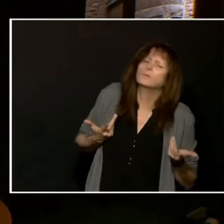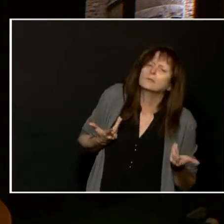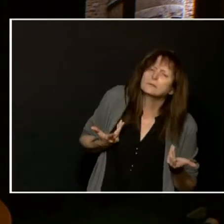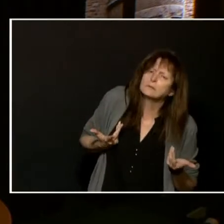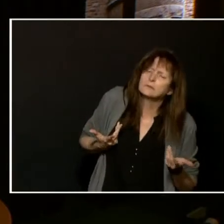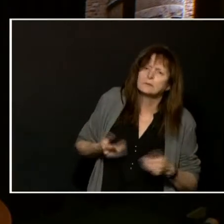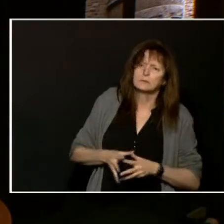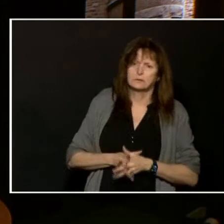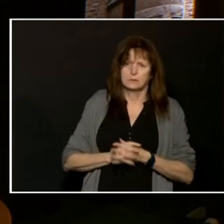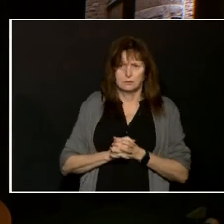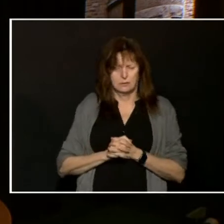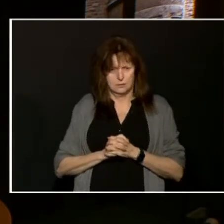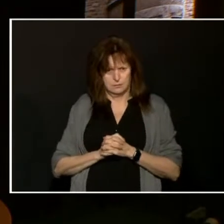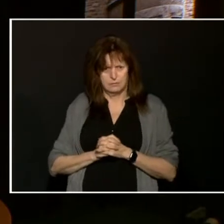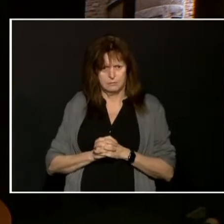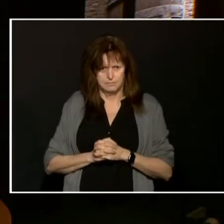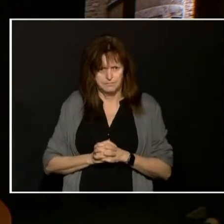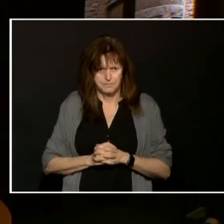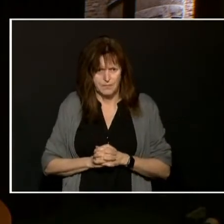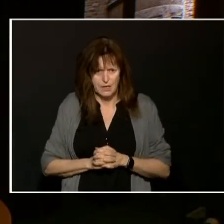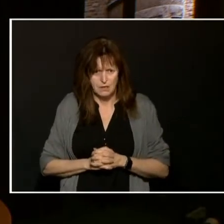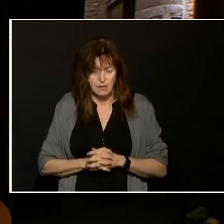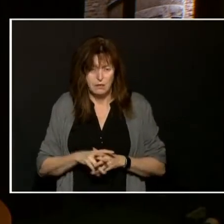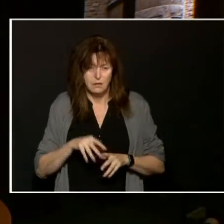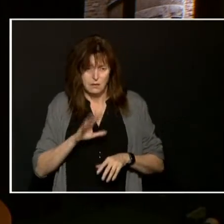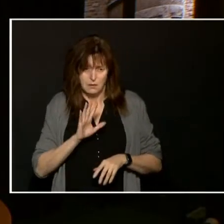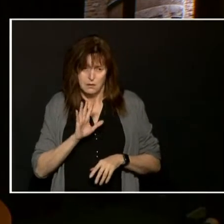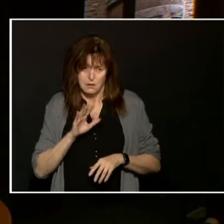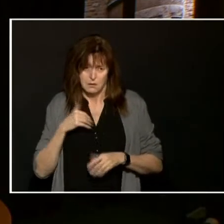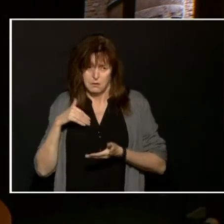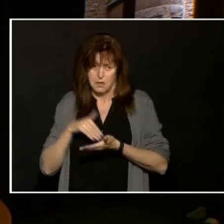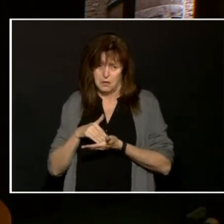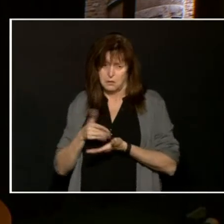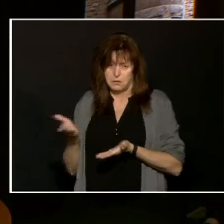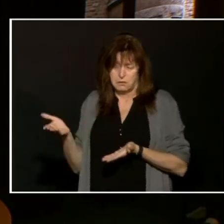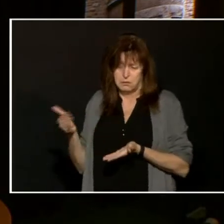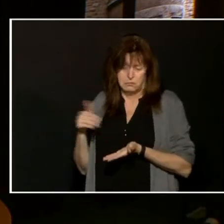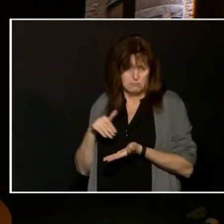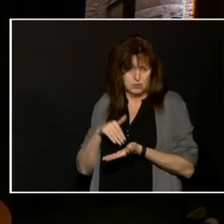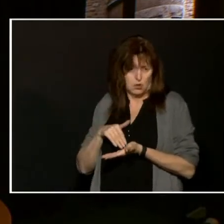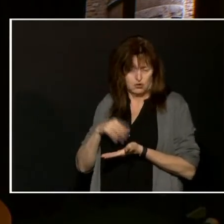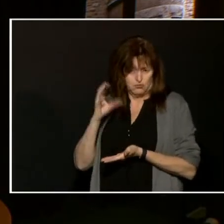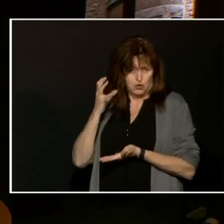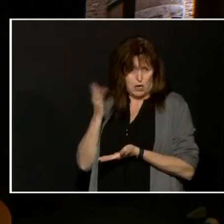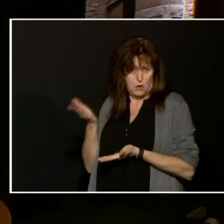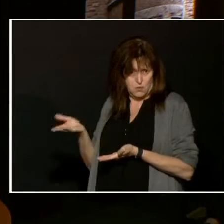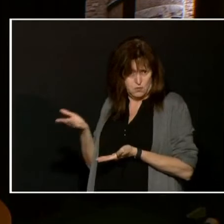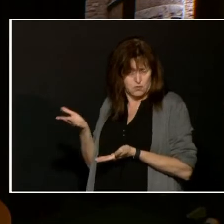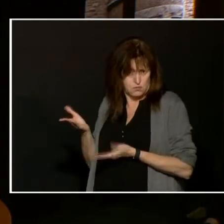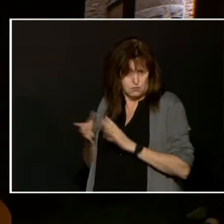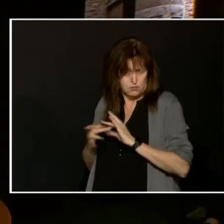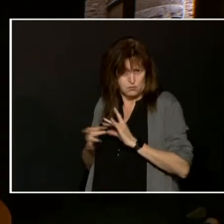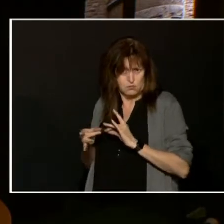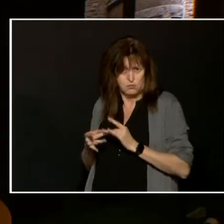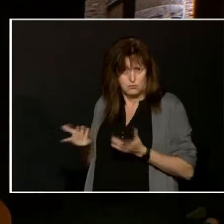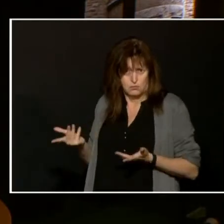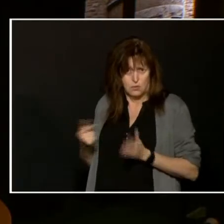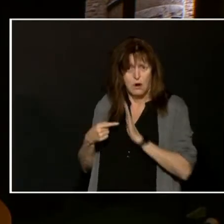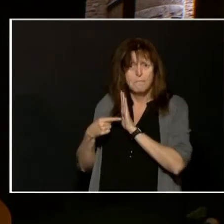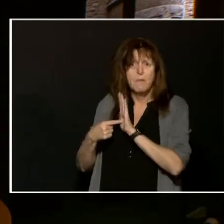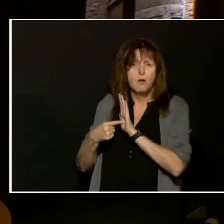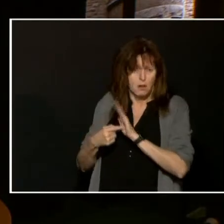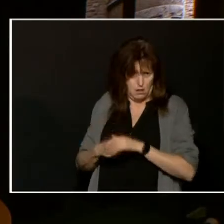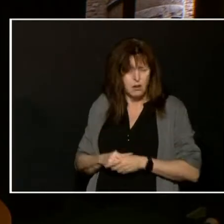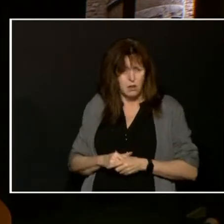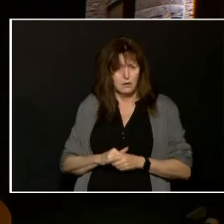I'll ask Dr. Brown to comment from the modeling standpoint, and then I may have a couple of comments afterwards. So over to you, Dr. Brown. So there's a couple sort of critical